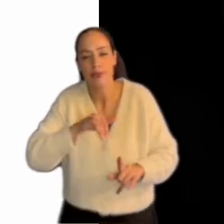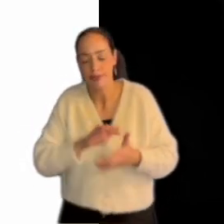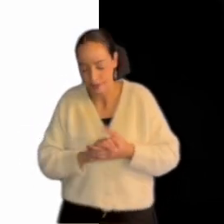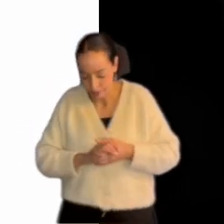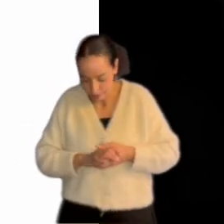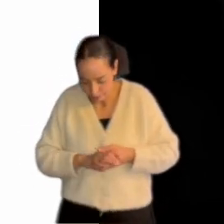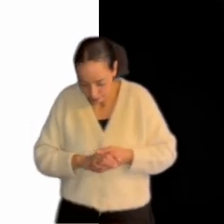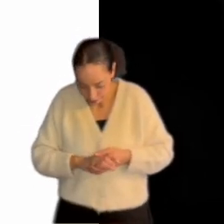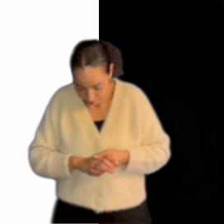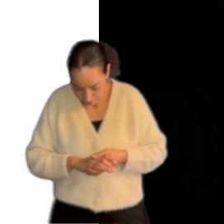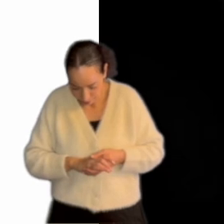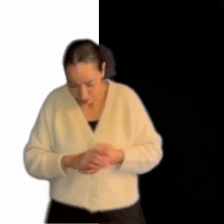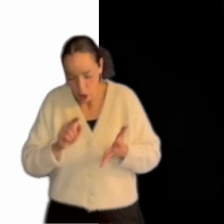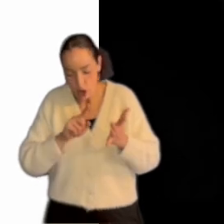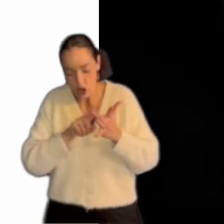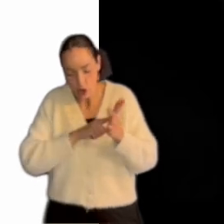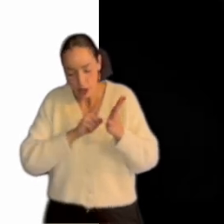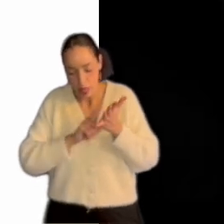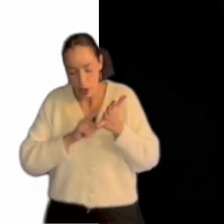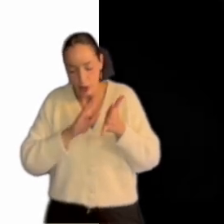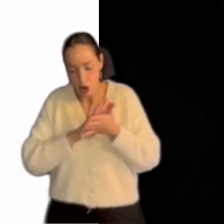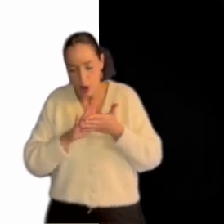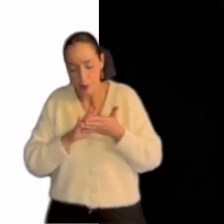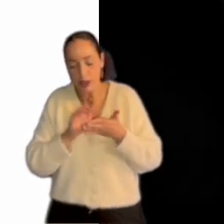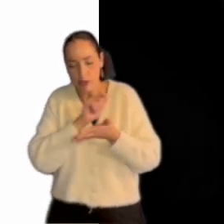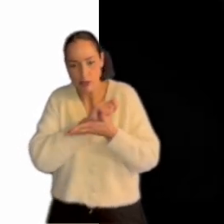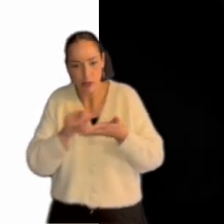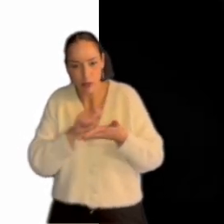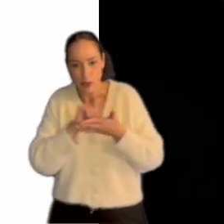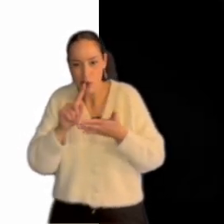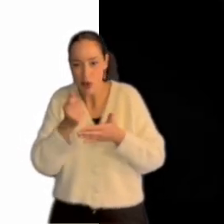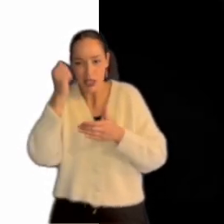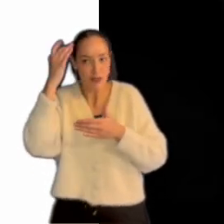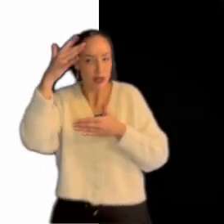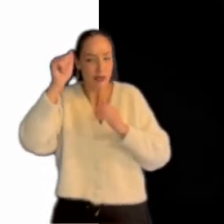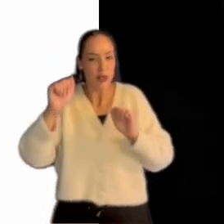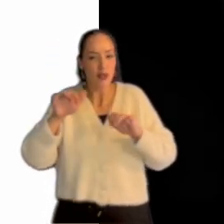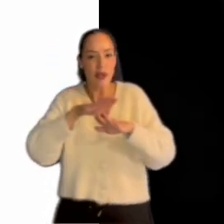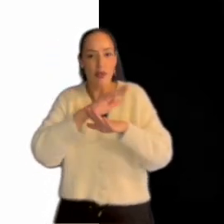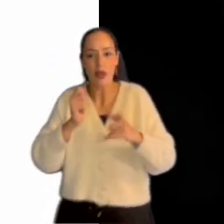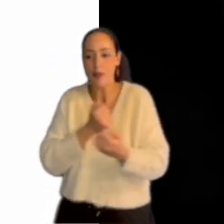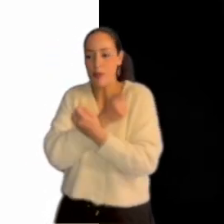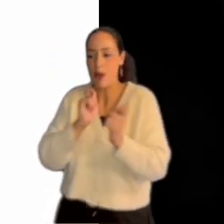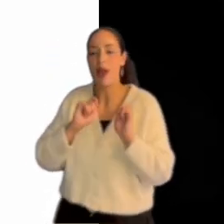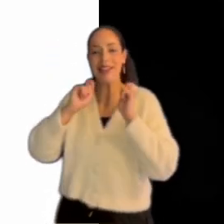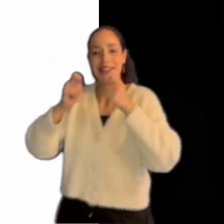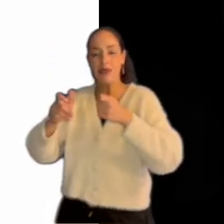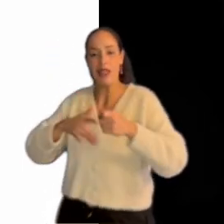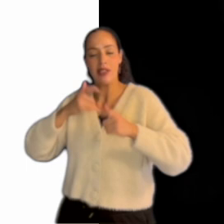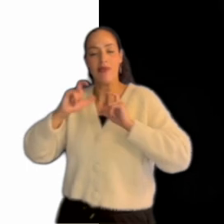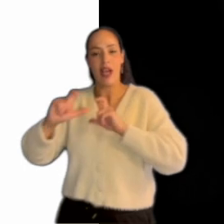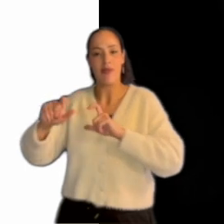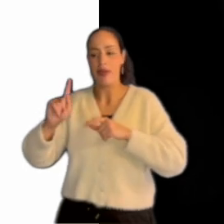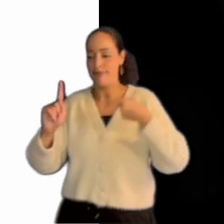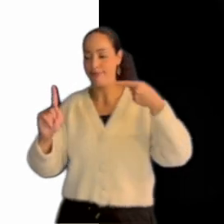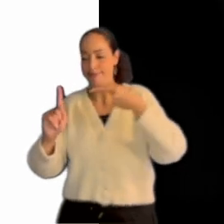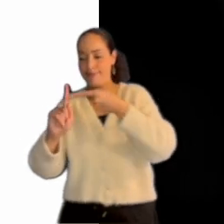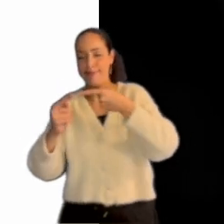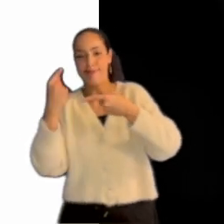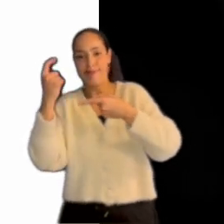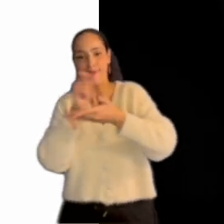must be the author and arbiter of her own recovery. Others may offer advice, support, assistance, affection and care, but not